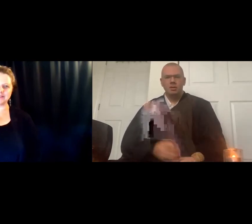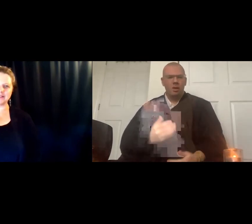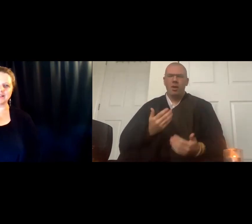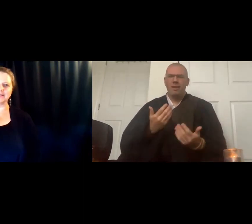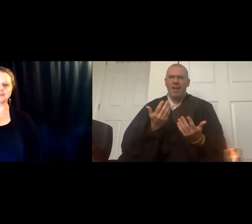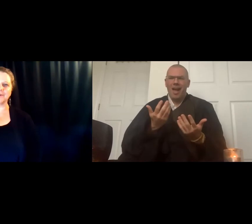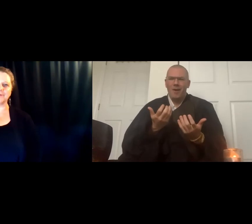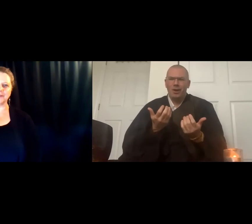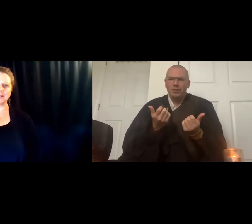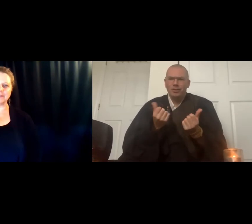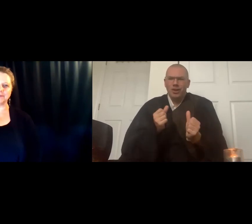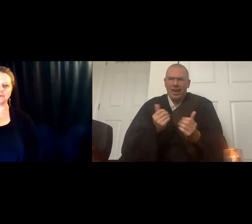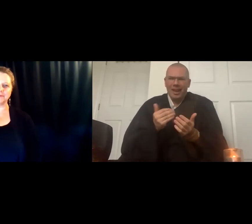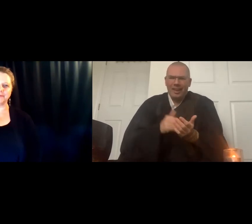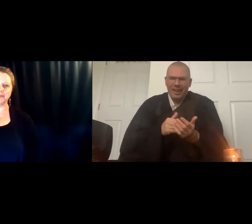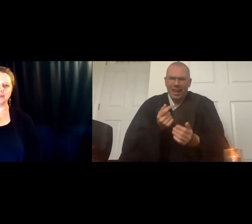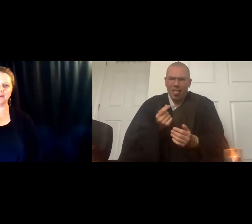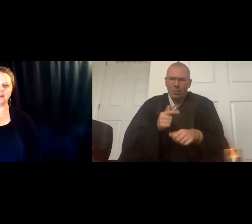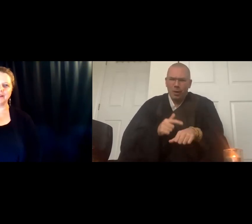then just let things go if we need to.